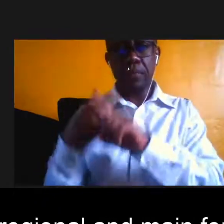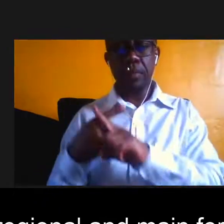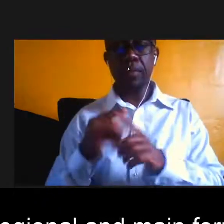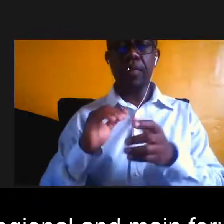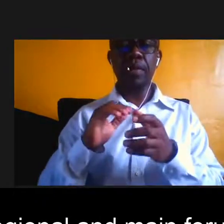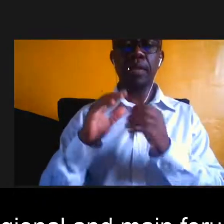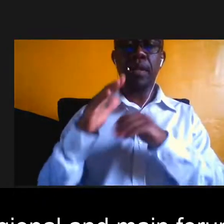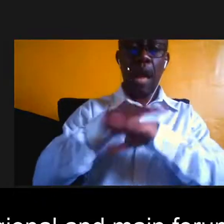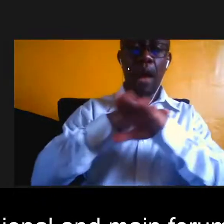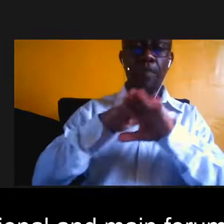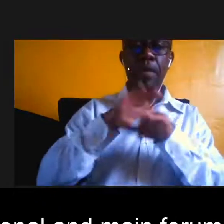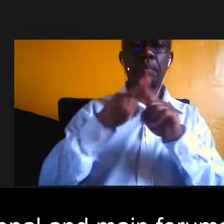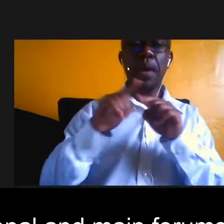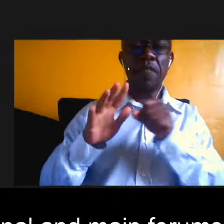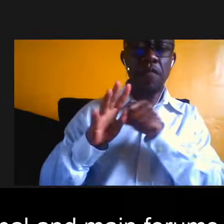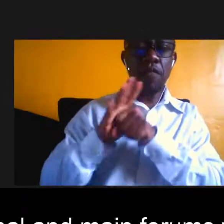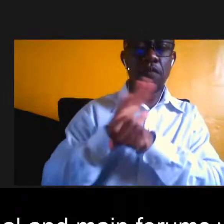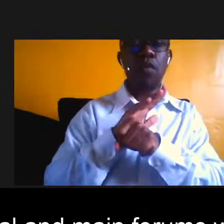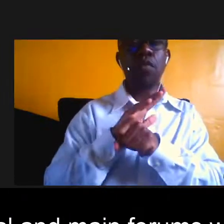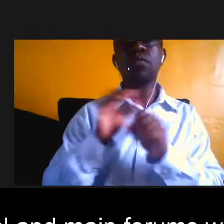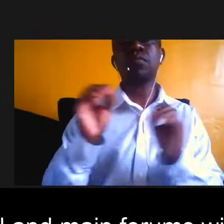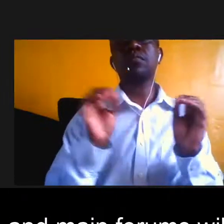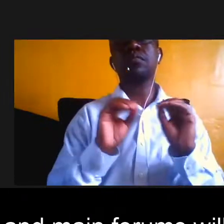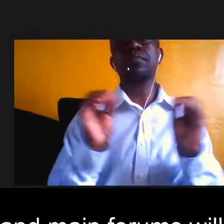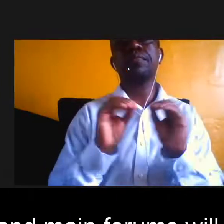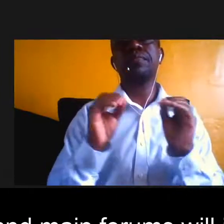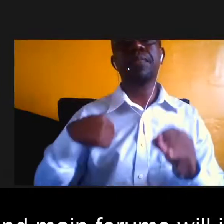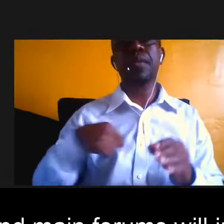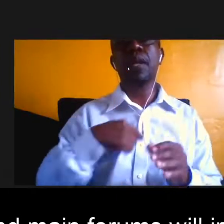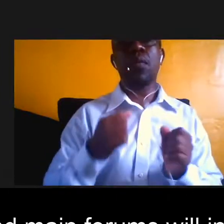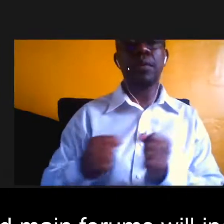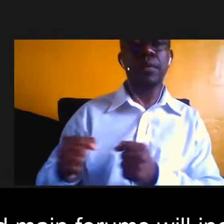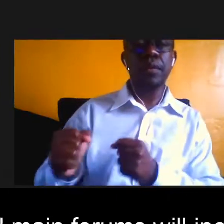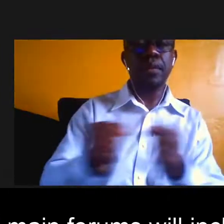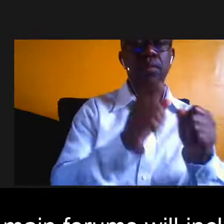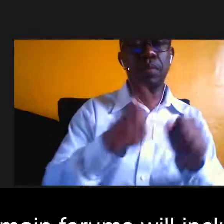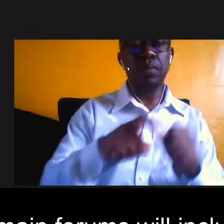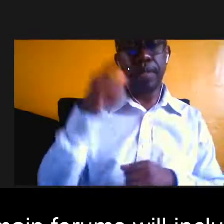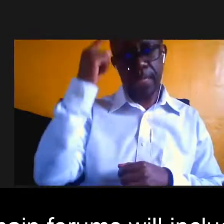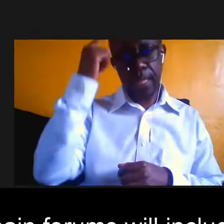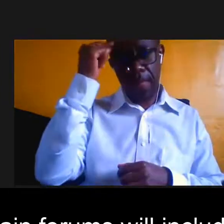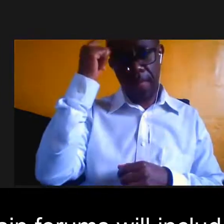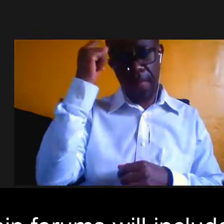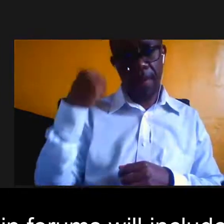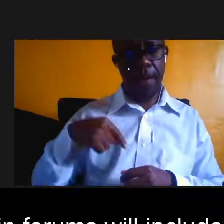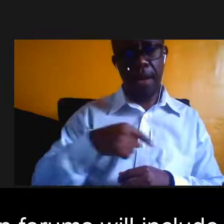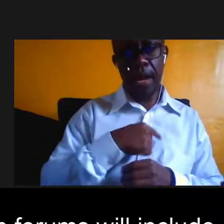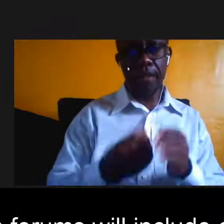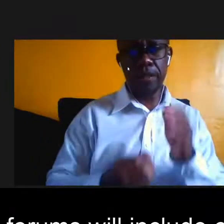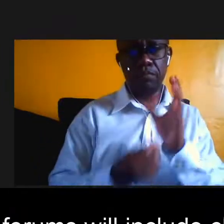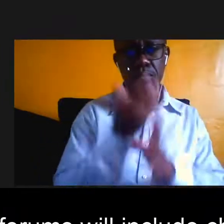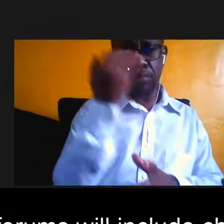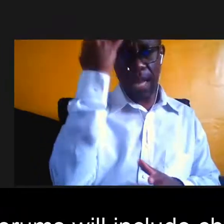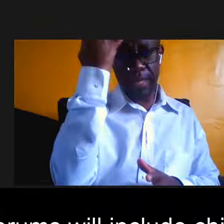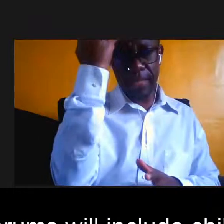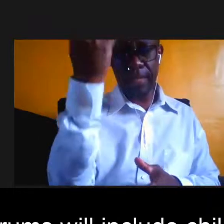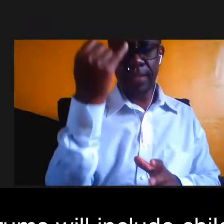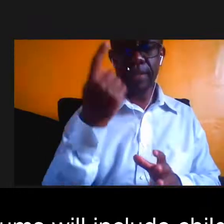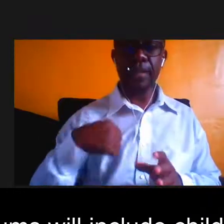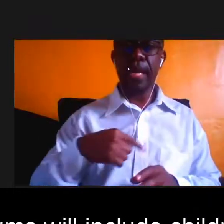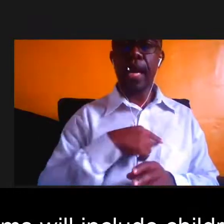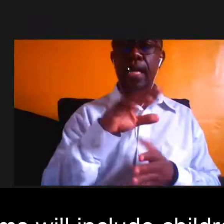Forum. In our strategy, we need to be thinking, we need to come up with ideas. How do we engage? Get South